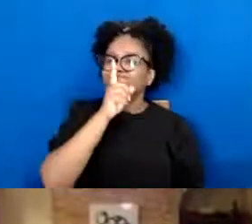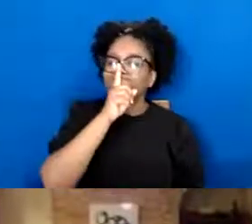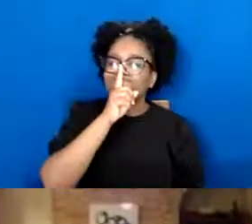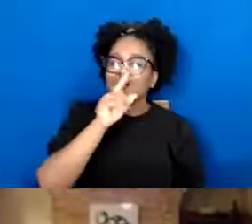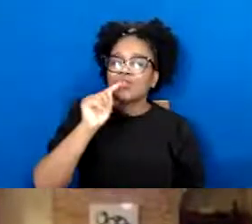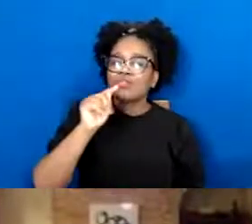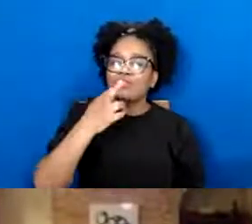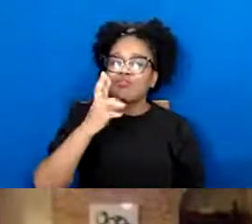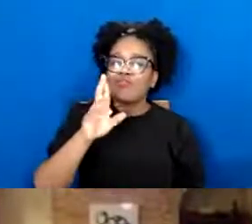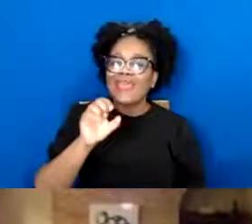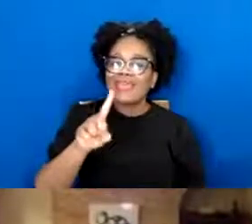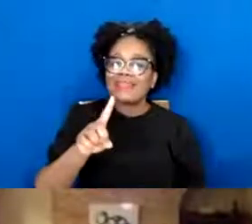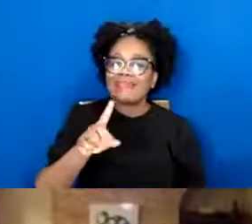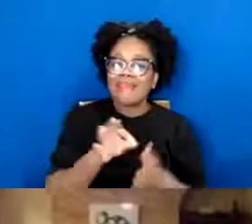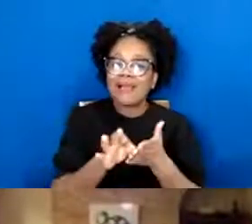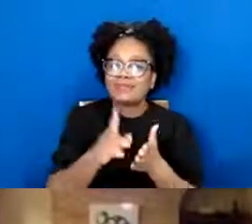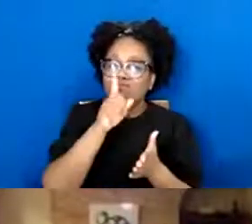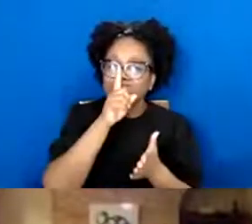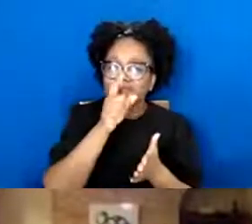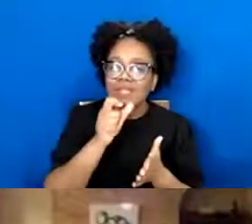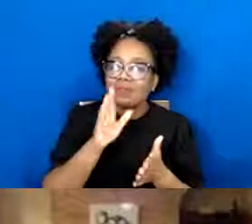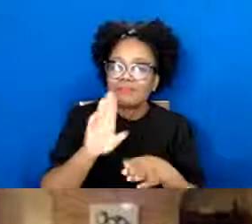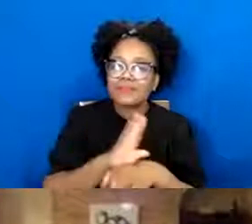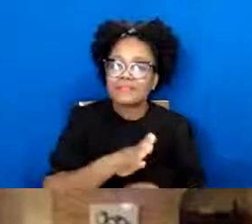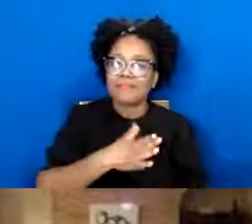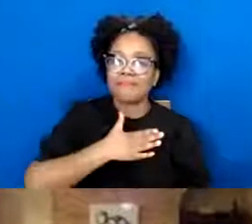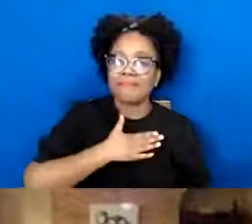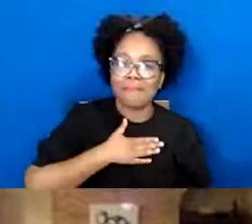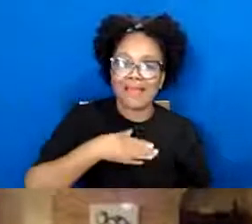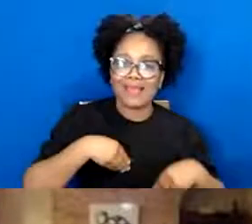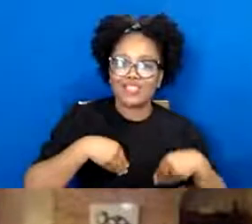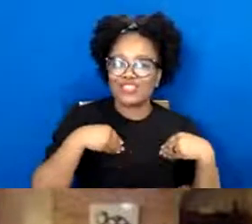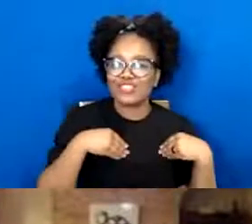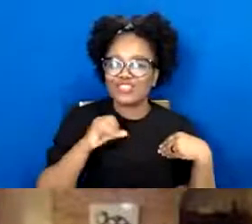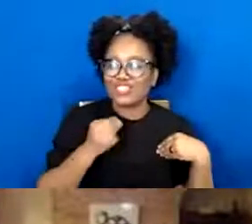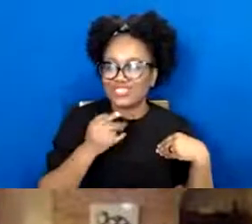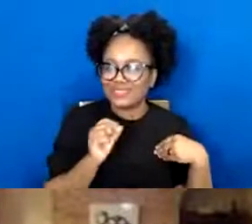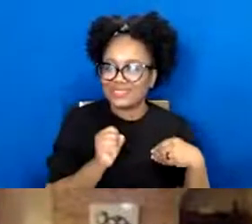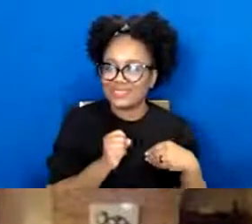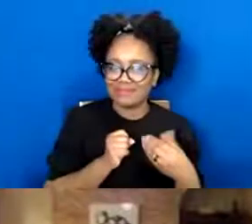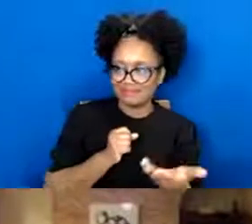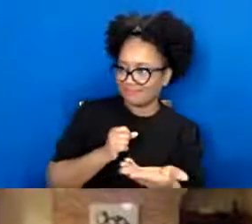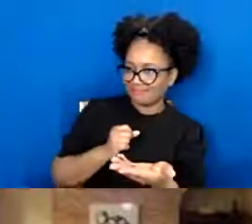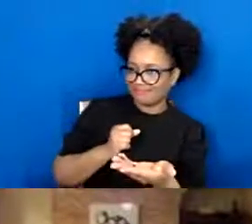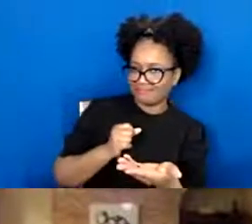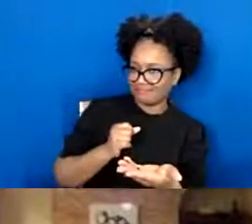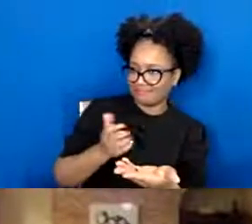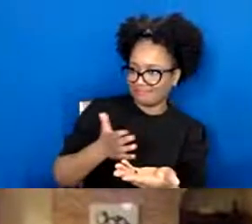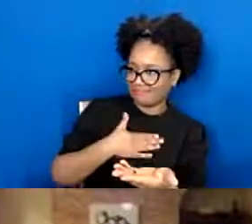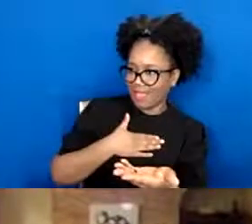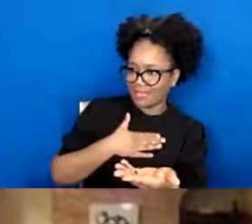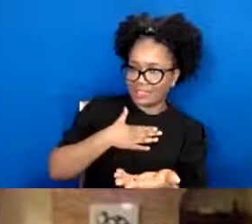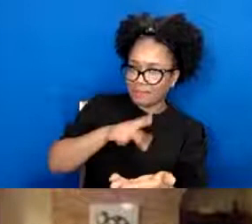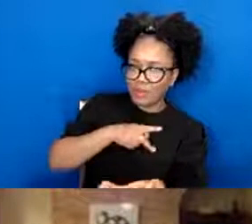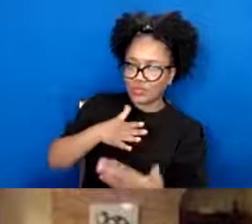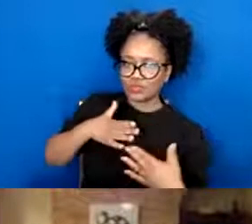sheets. Talk to me about my sheets. My sheets are personal to me. You know how your sheets have their own smell and